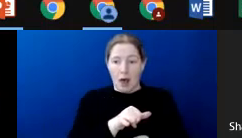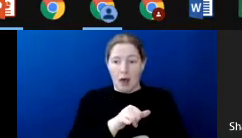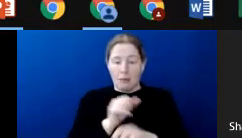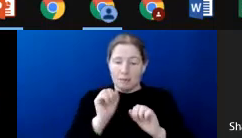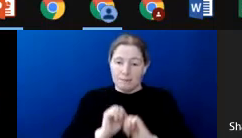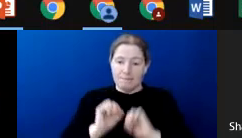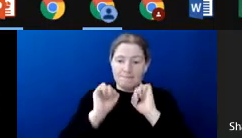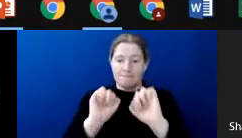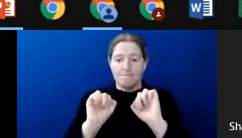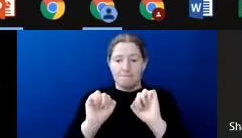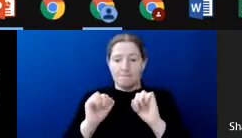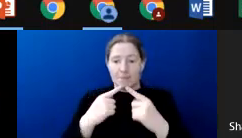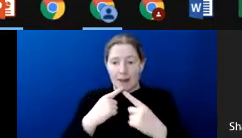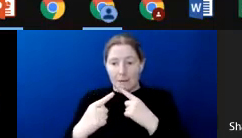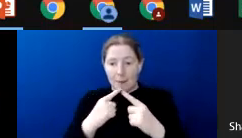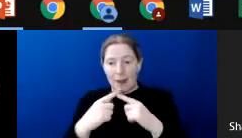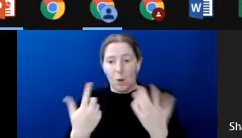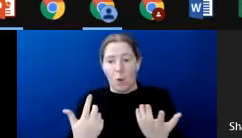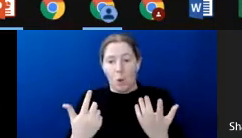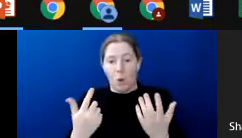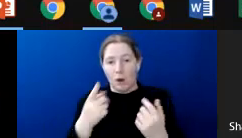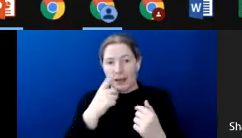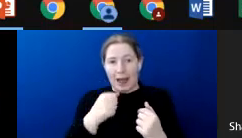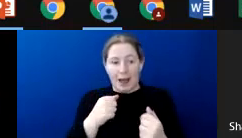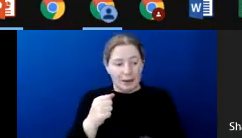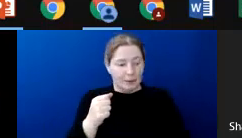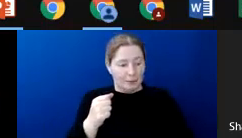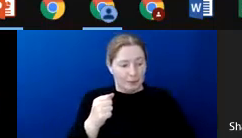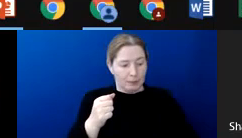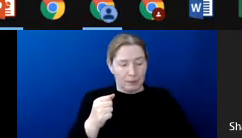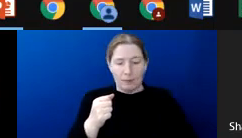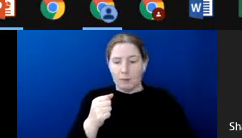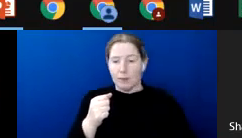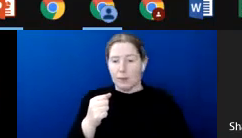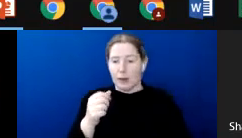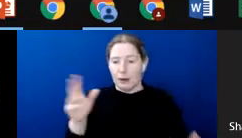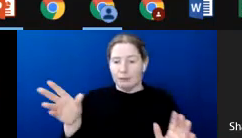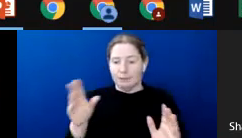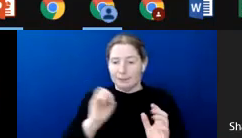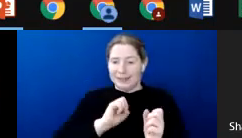your information, or you can send it to the employee.